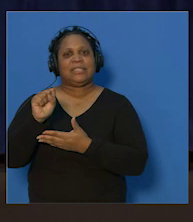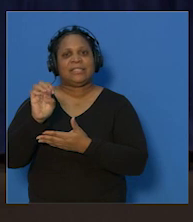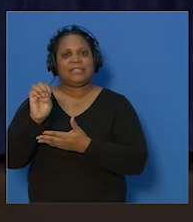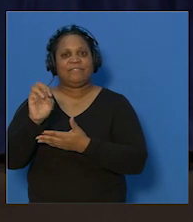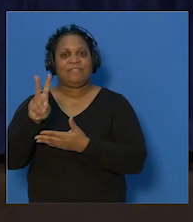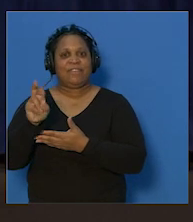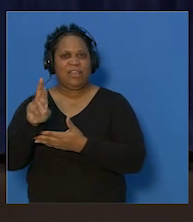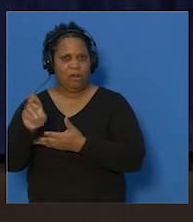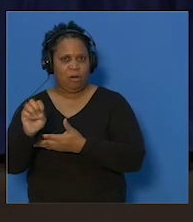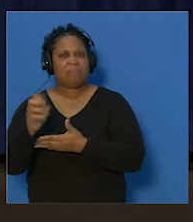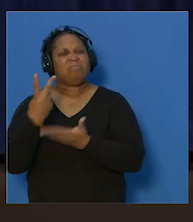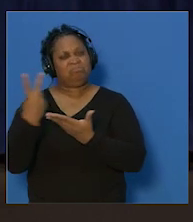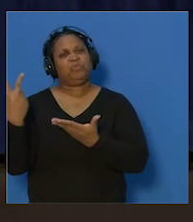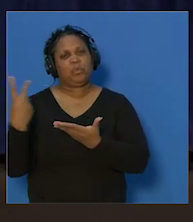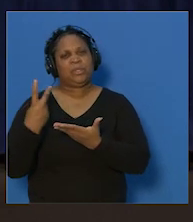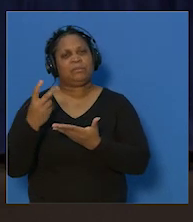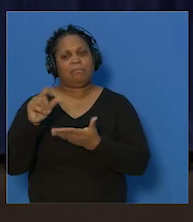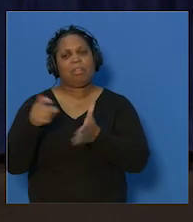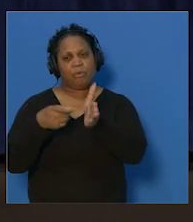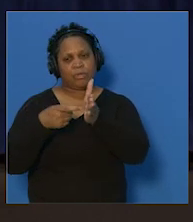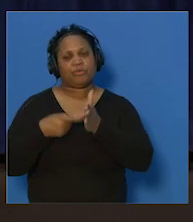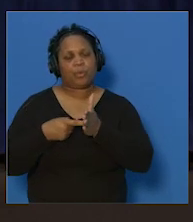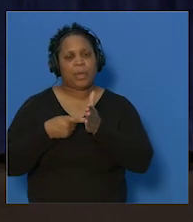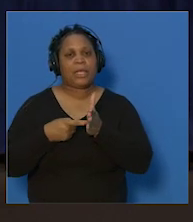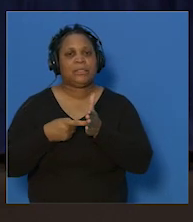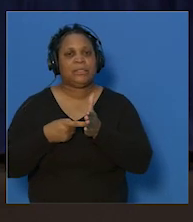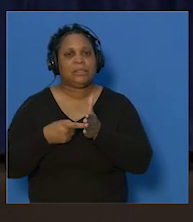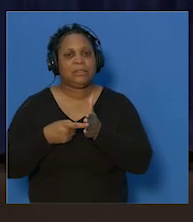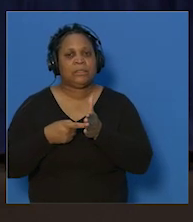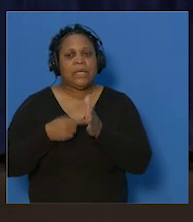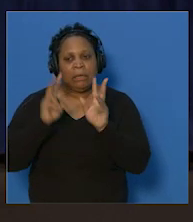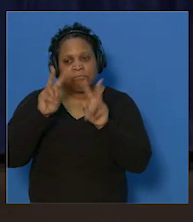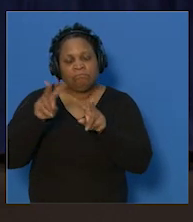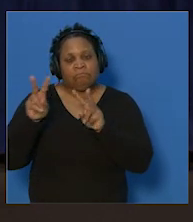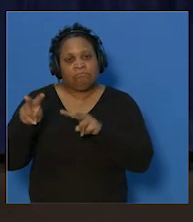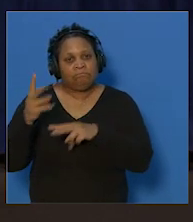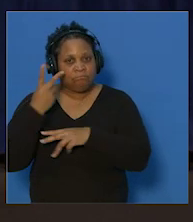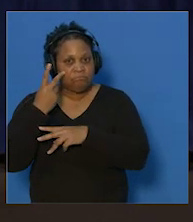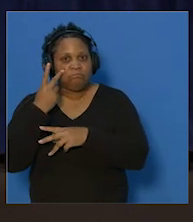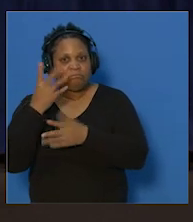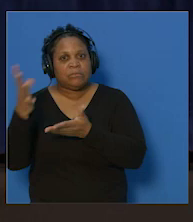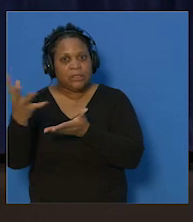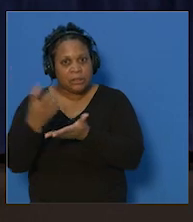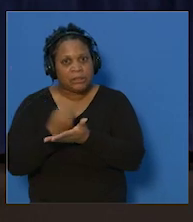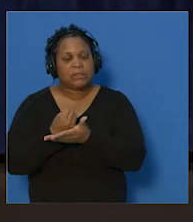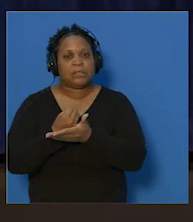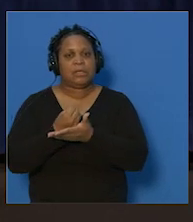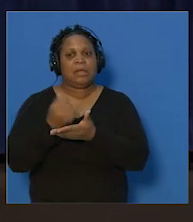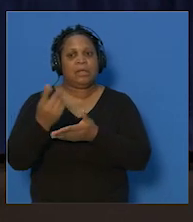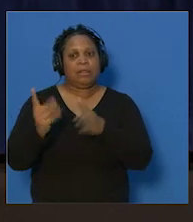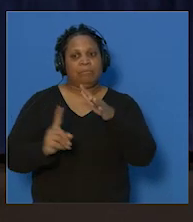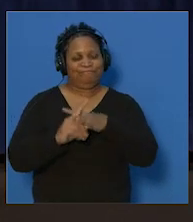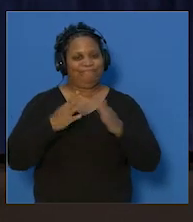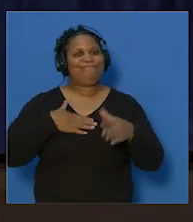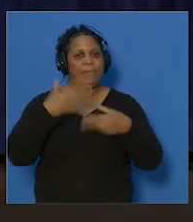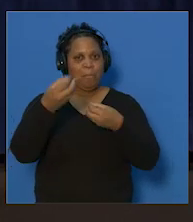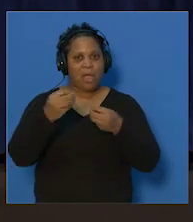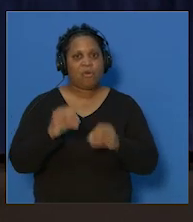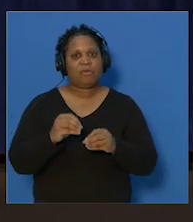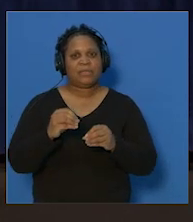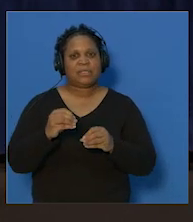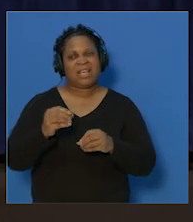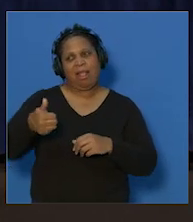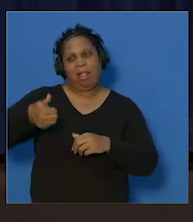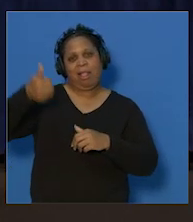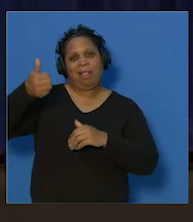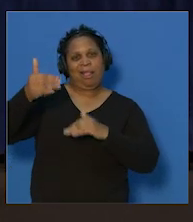that request was put in for looking to procure, and that came from my office to try to get some higher level